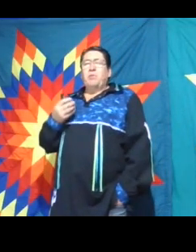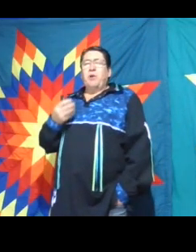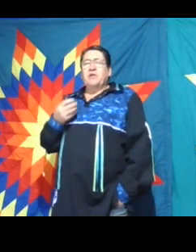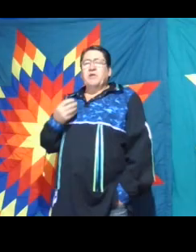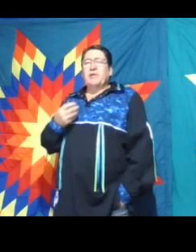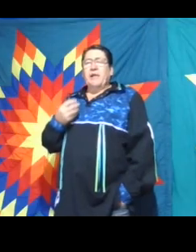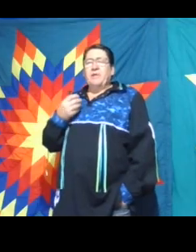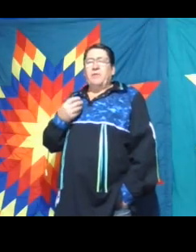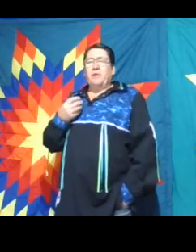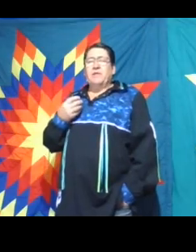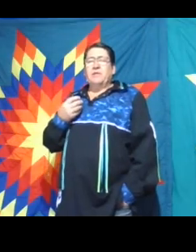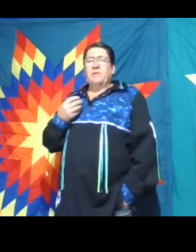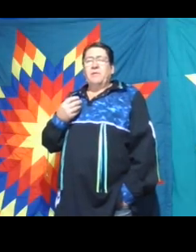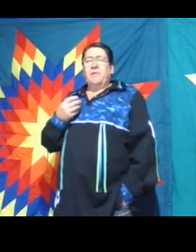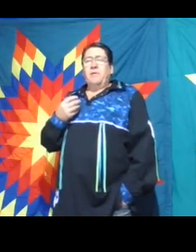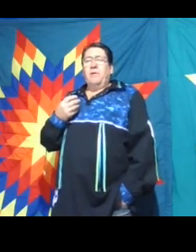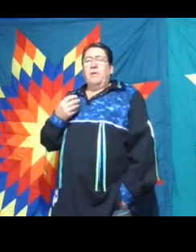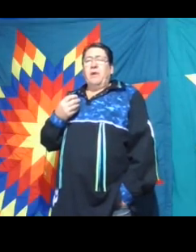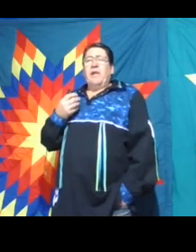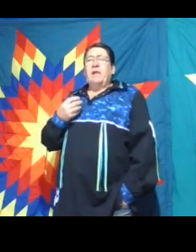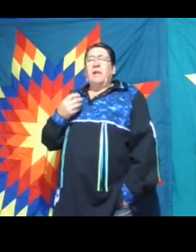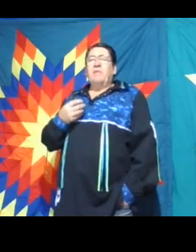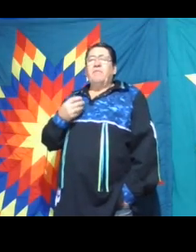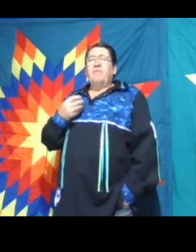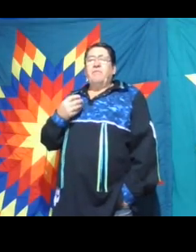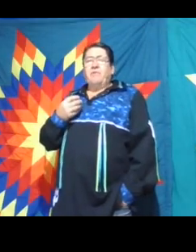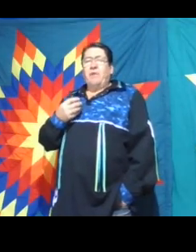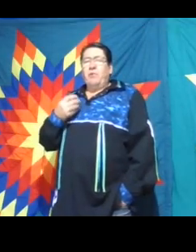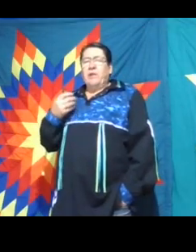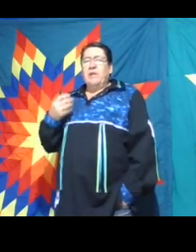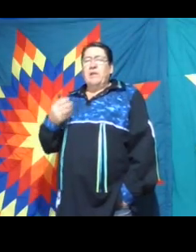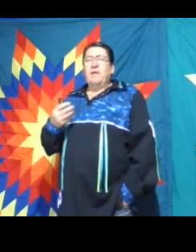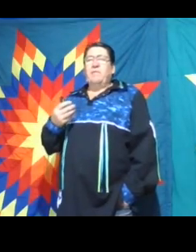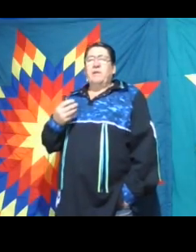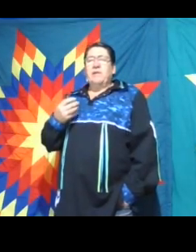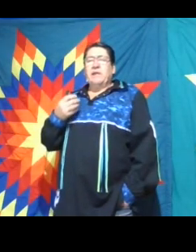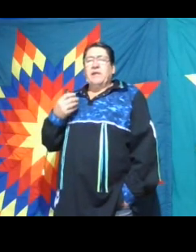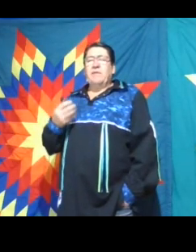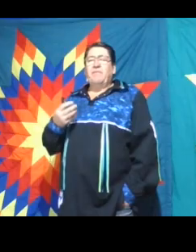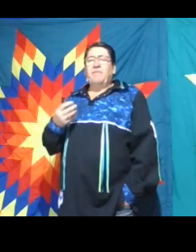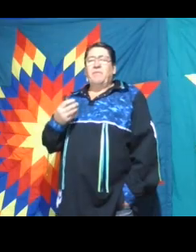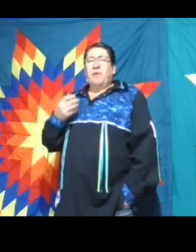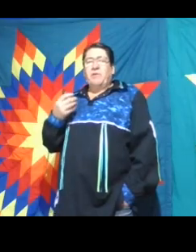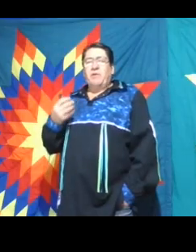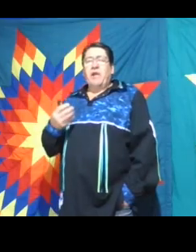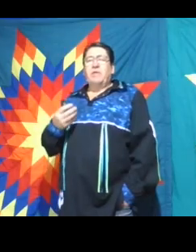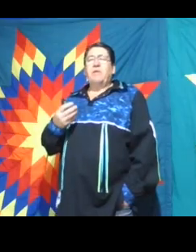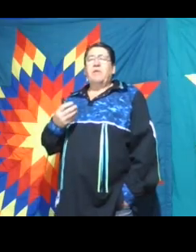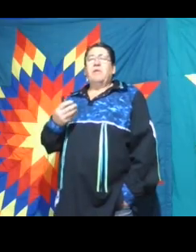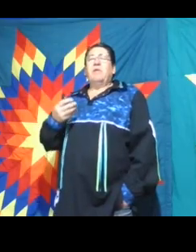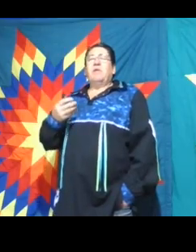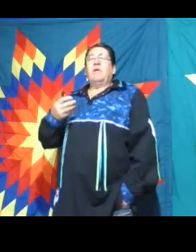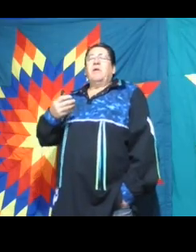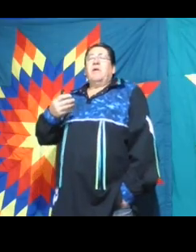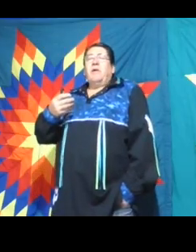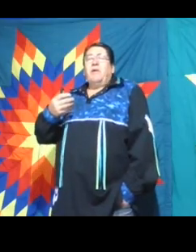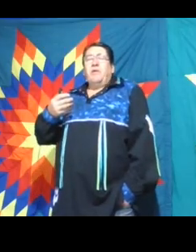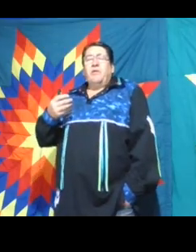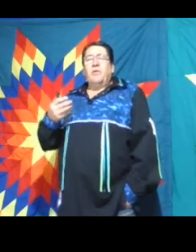the most precious thing to us. And that life that we live is a gift from the Creator.